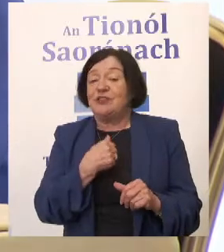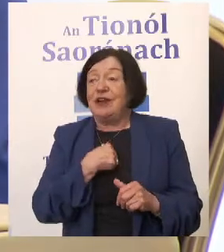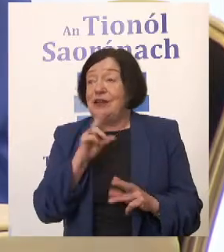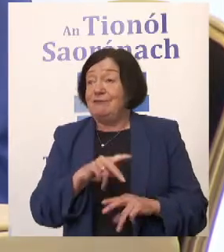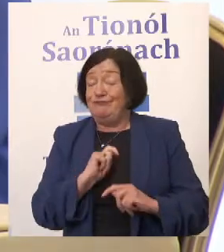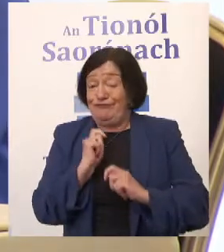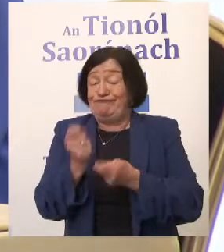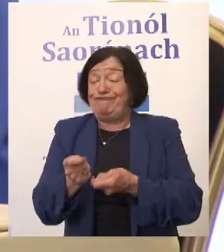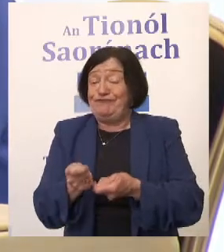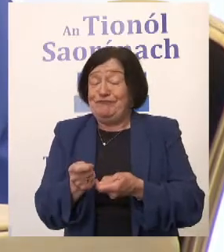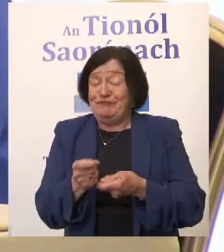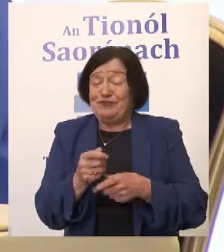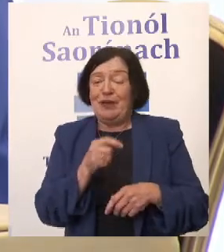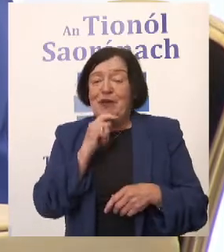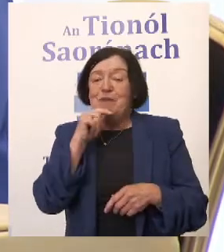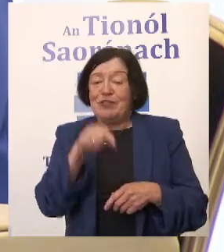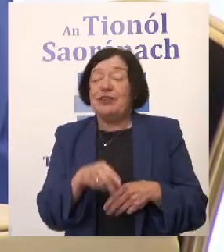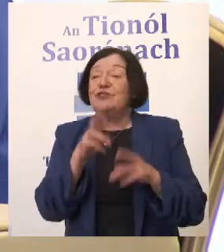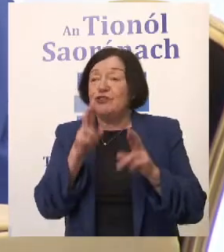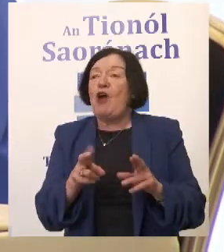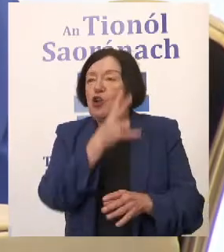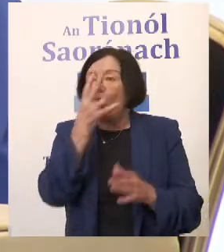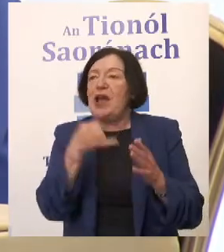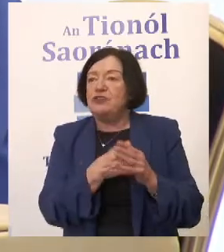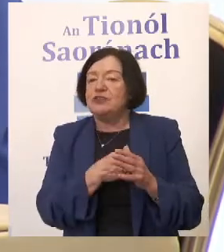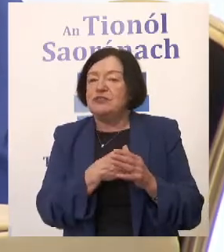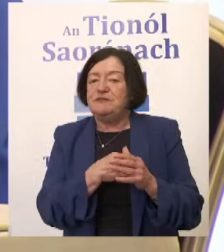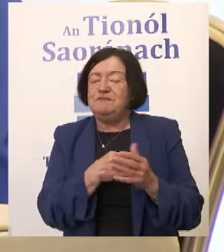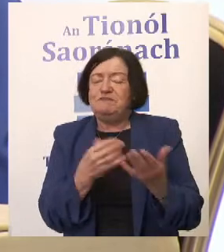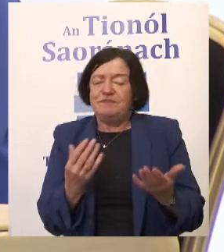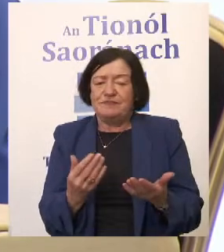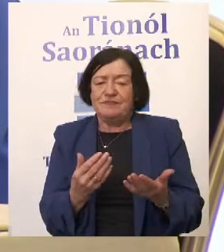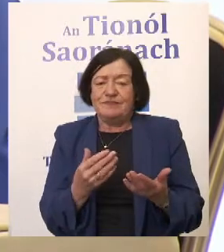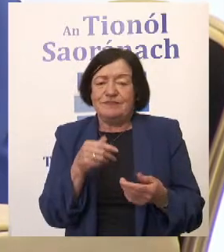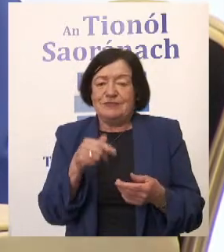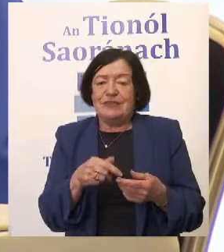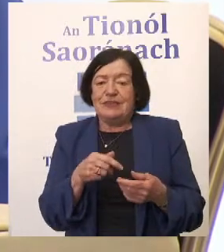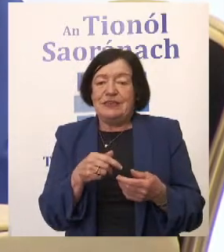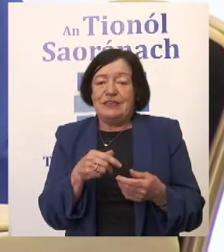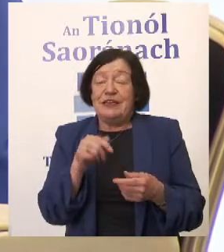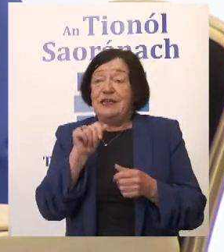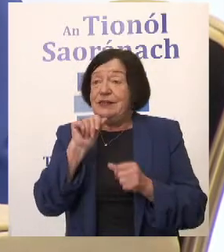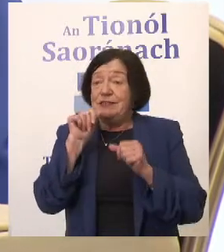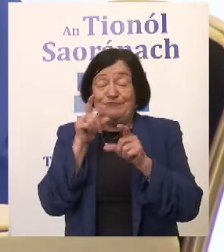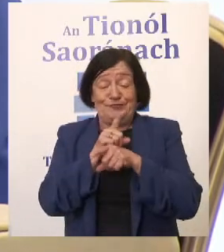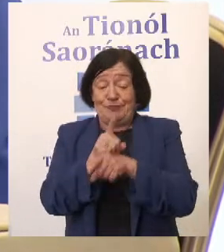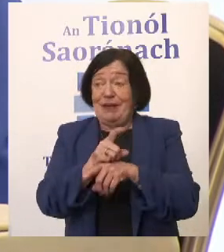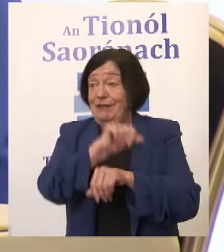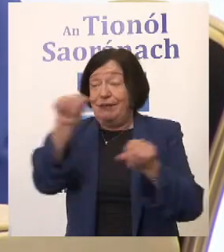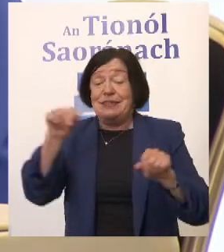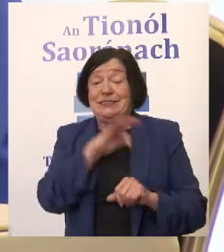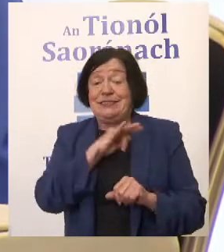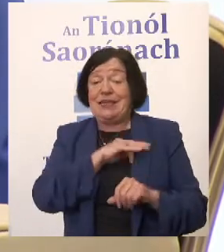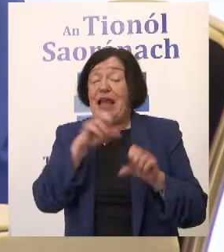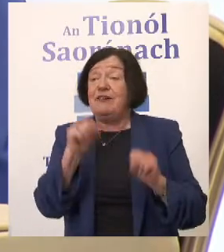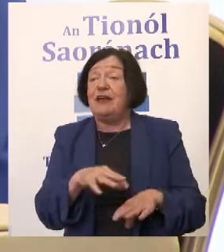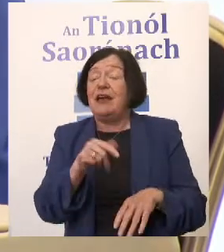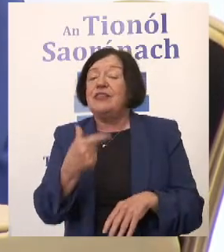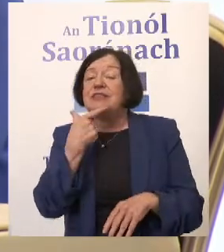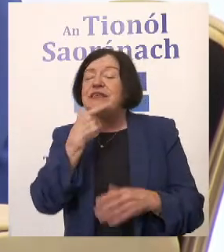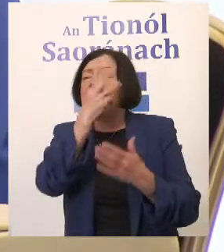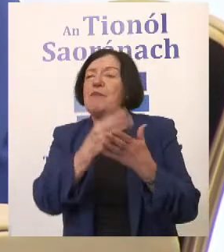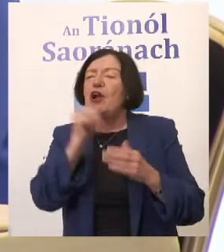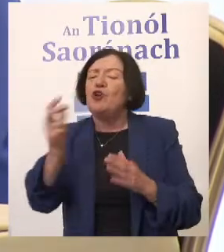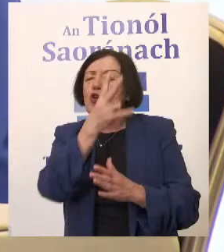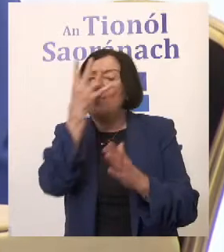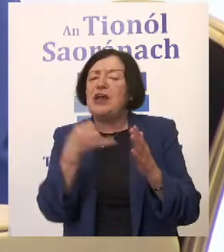give you, but these are the right questions to be asking. But it's essentially, it's up to yourselves. And the second part of your question